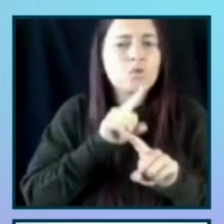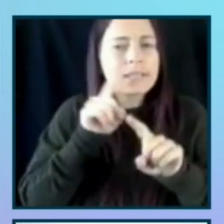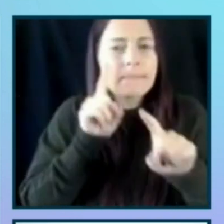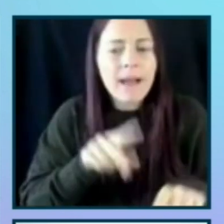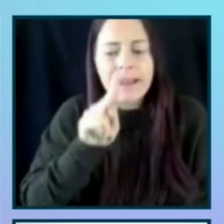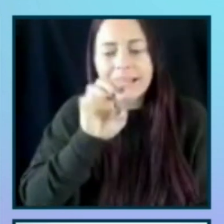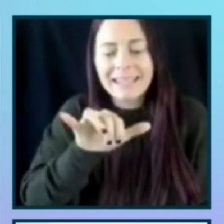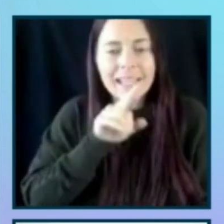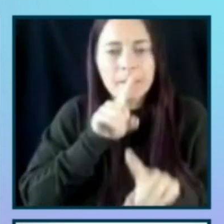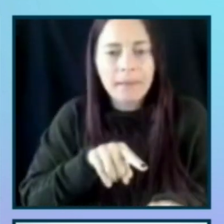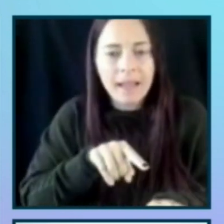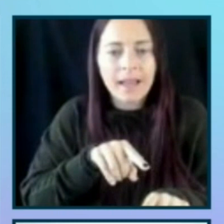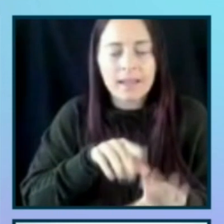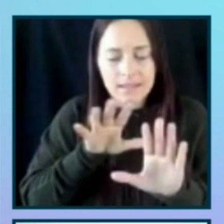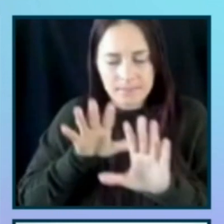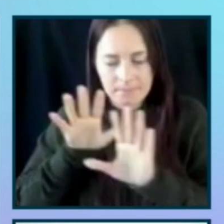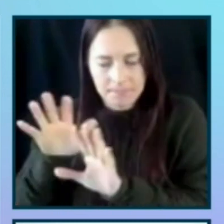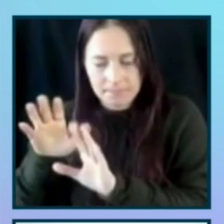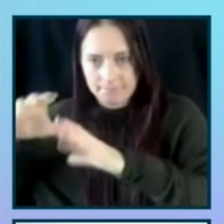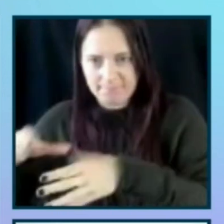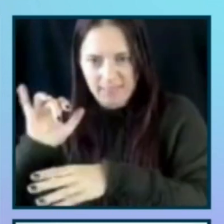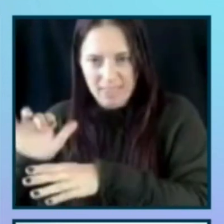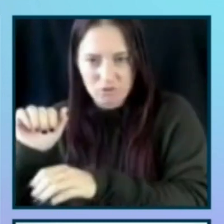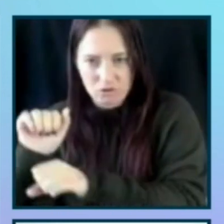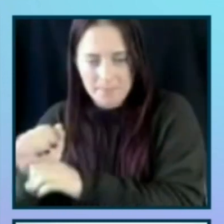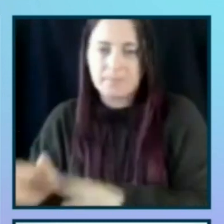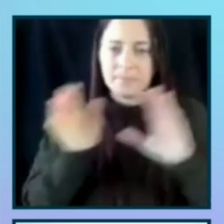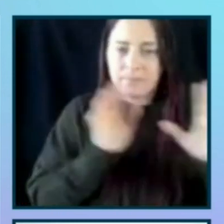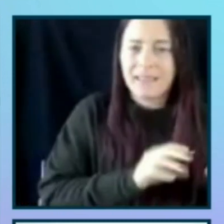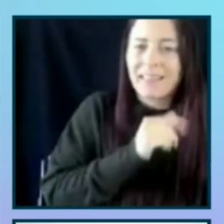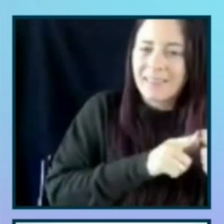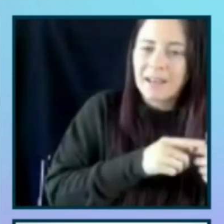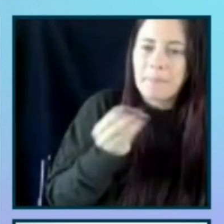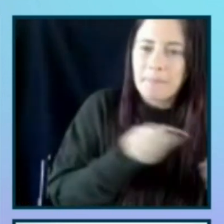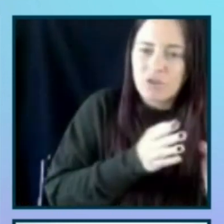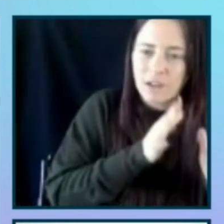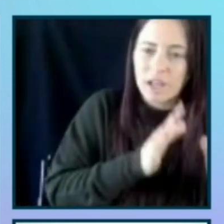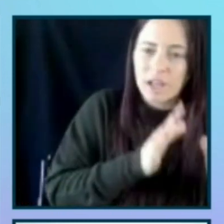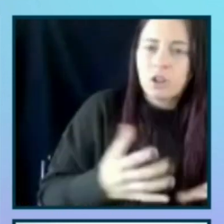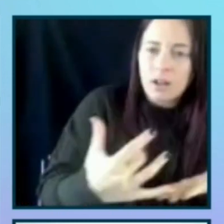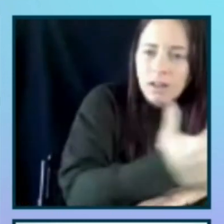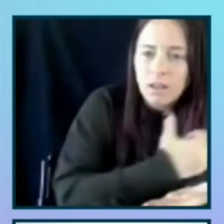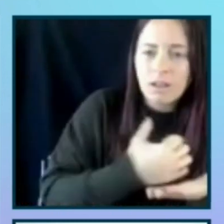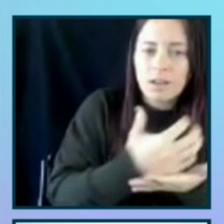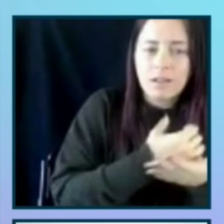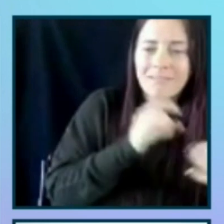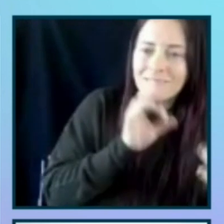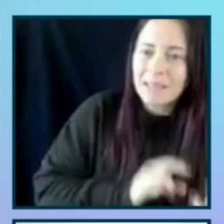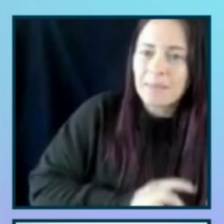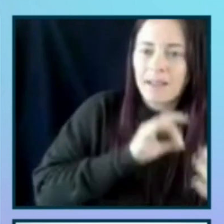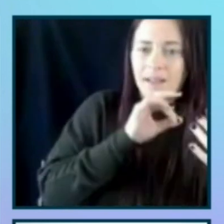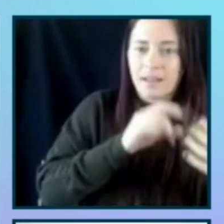then for the moderator, gathering that detailed feedback from the participants, documenting it, asking them clarifying